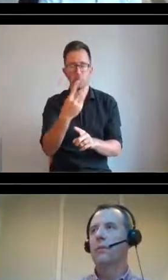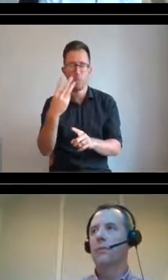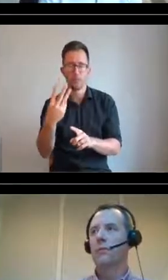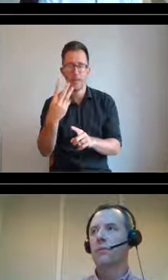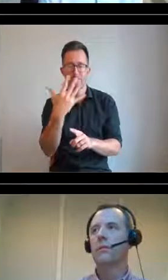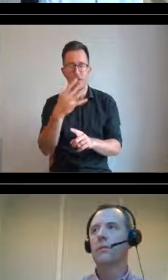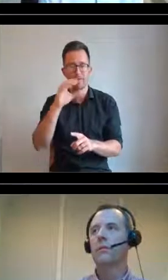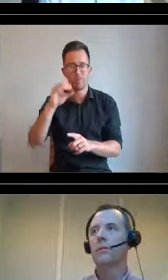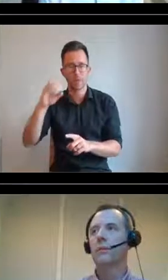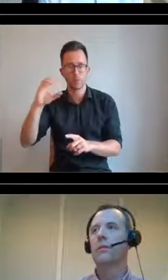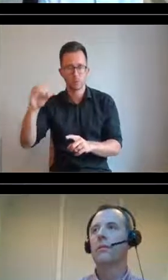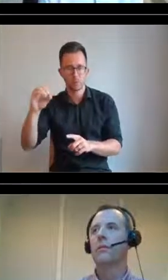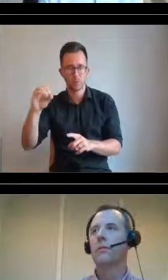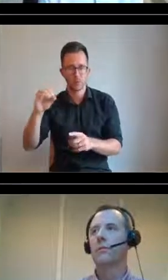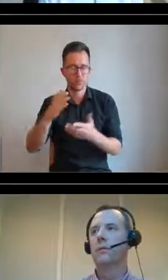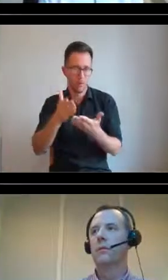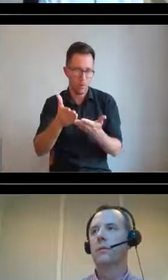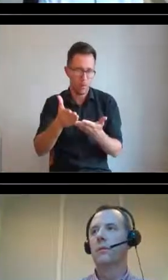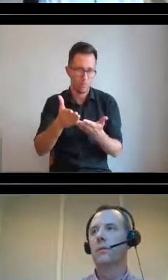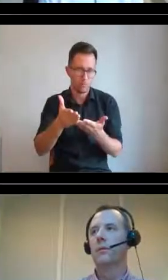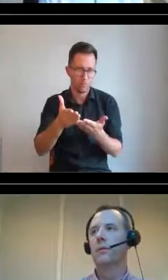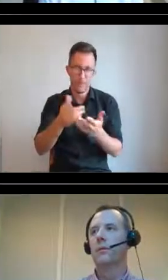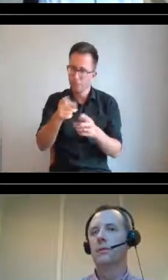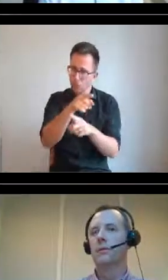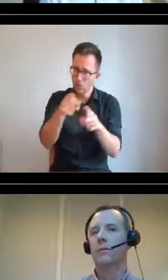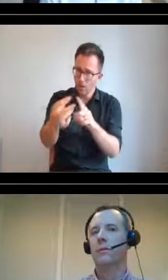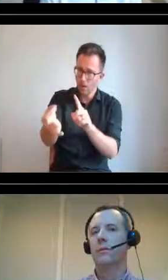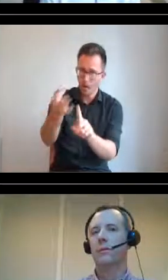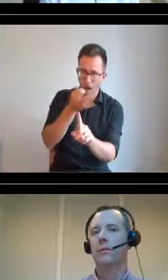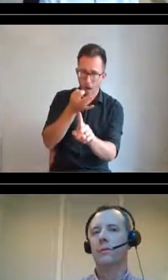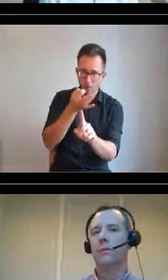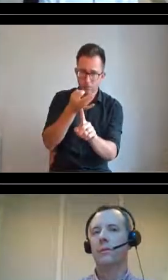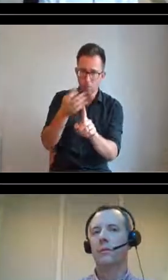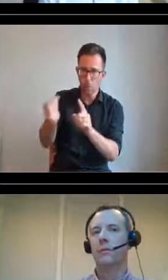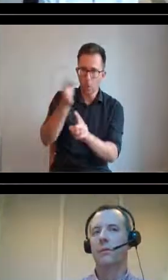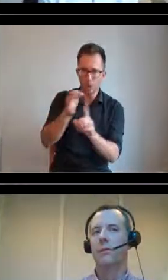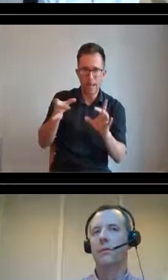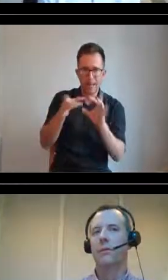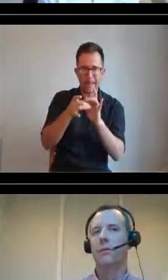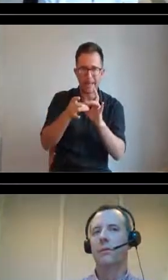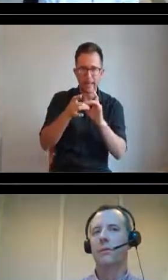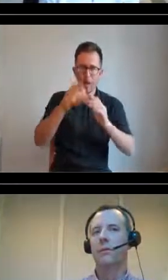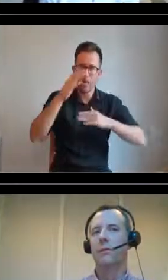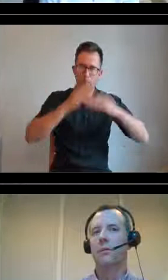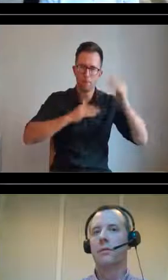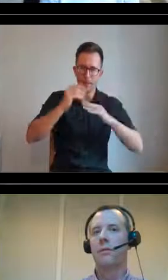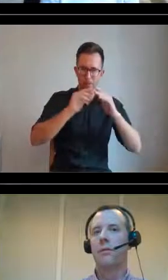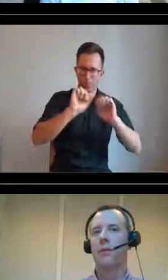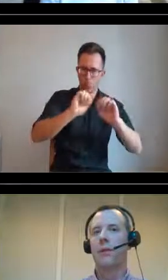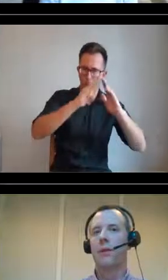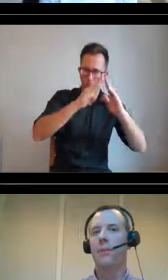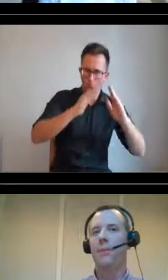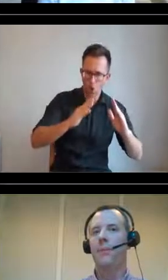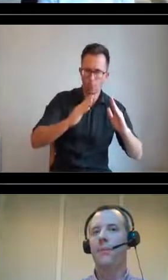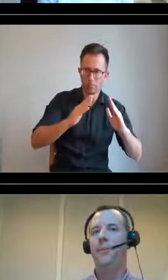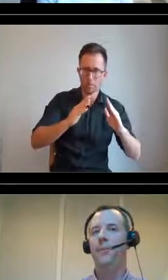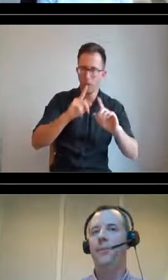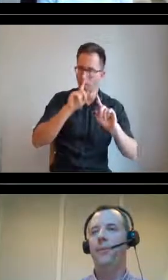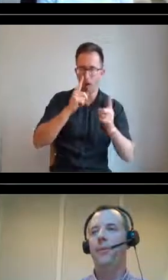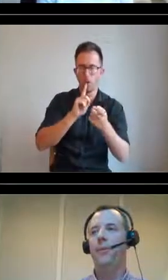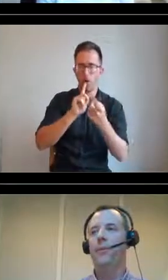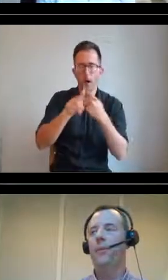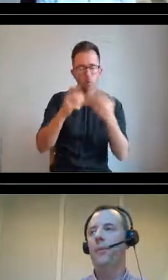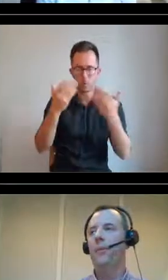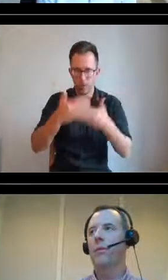just a reminder for anybody who's asked land and property questions. It won't be something that we're able to handle this evening.